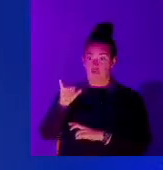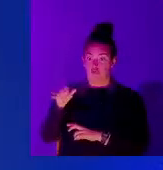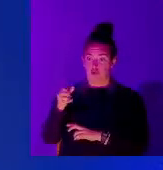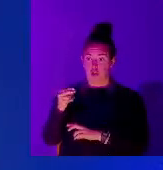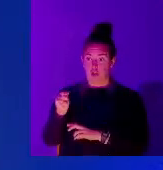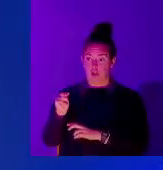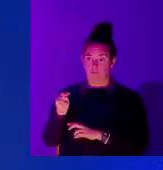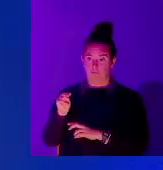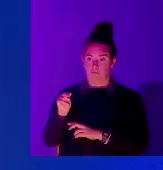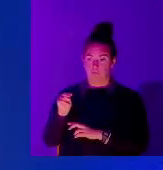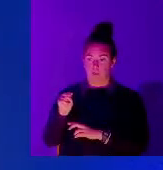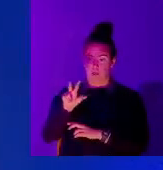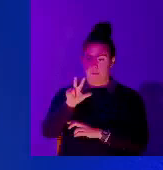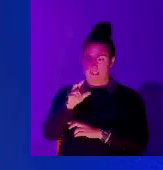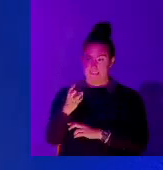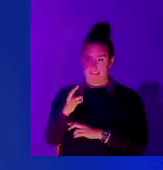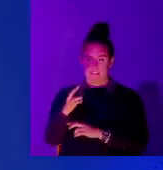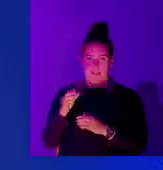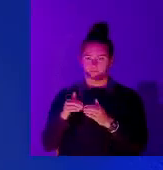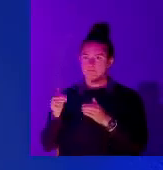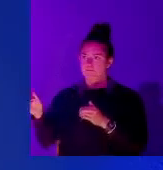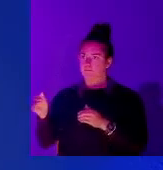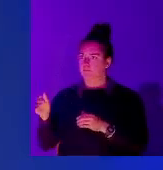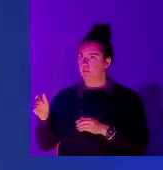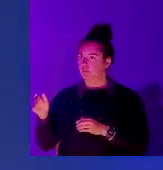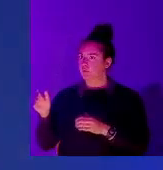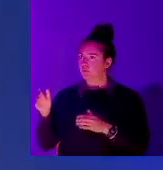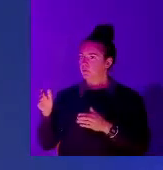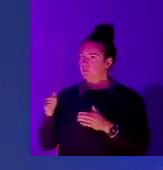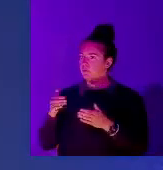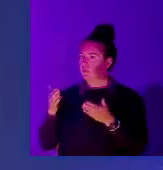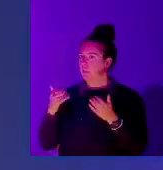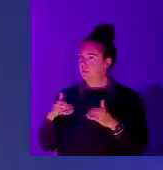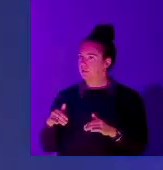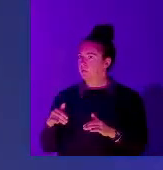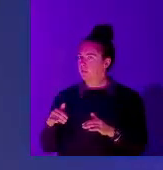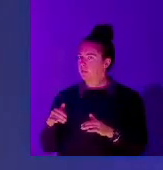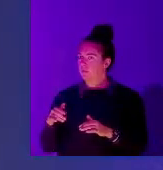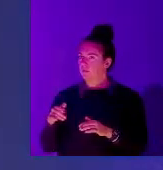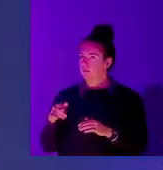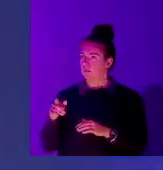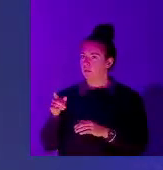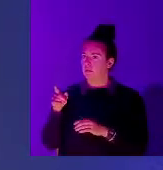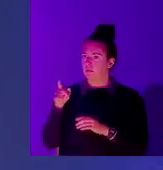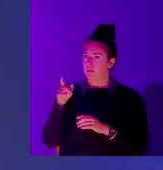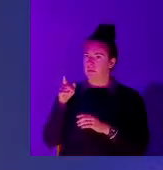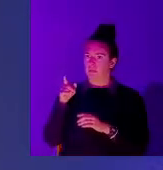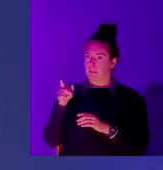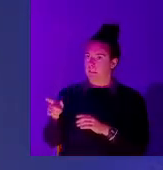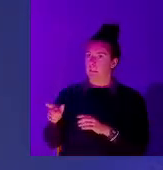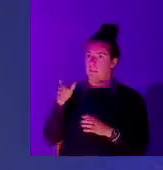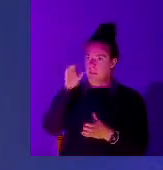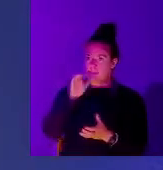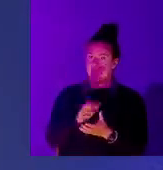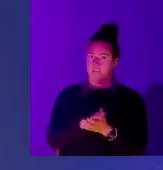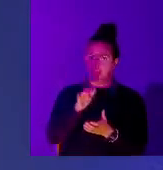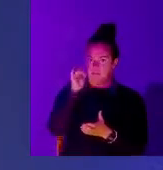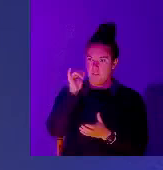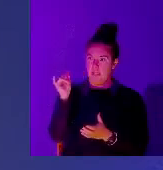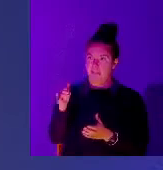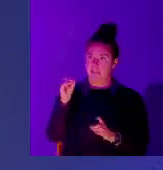believeth on the Son hath everlasting life, and he that believeth not the Son shall not